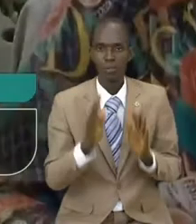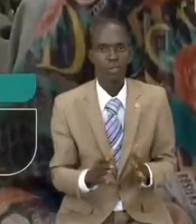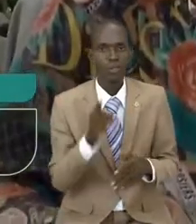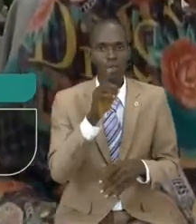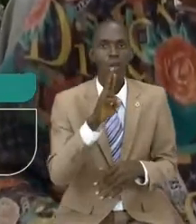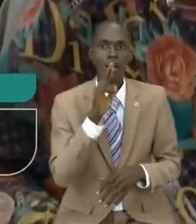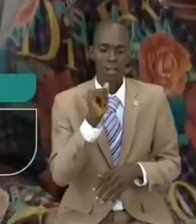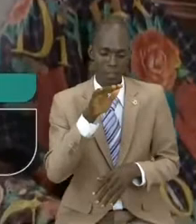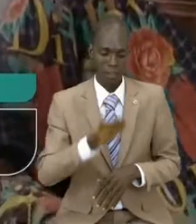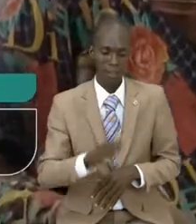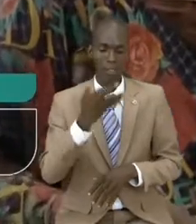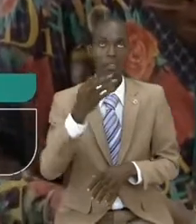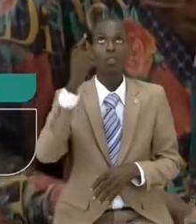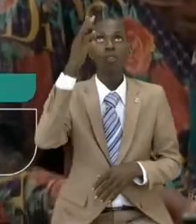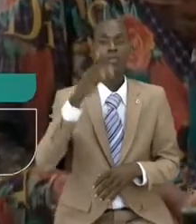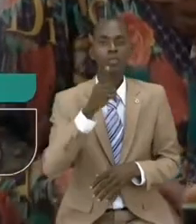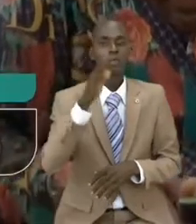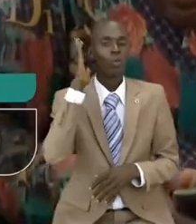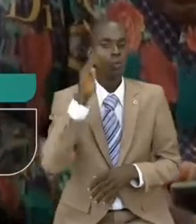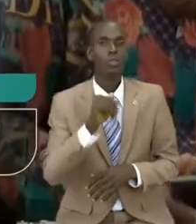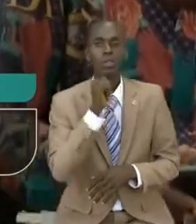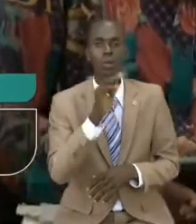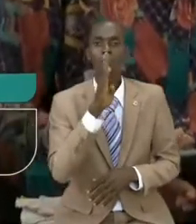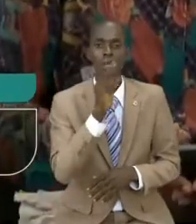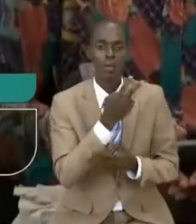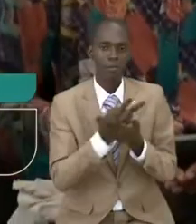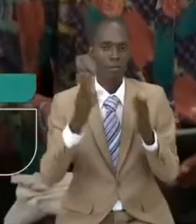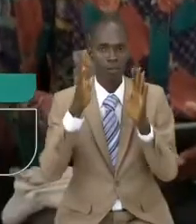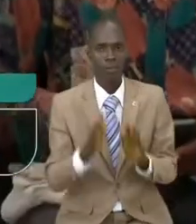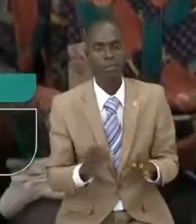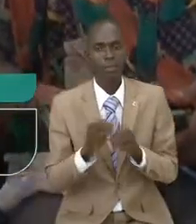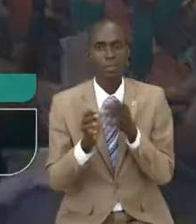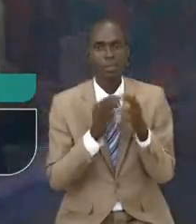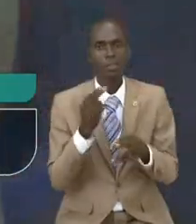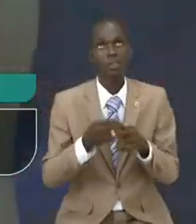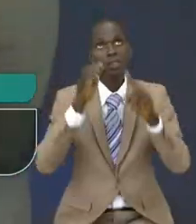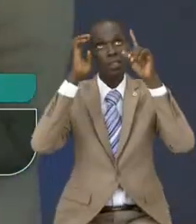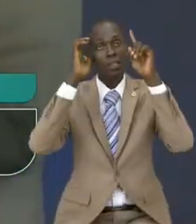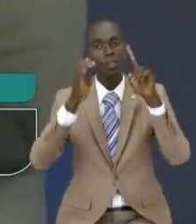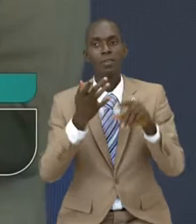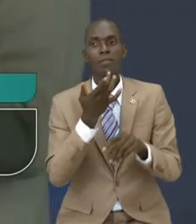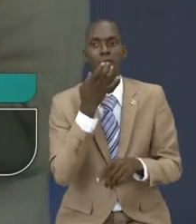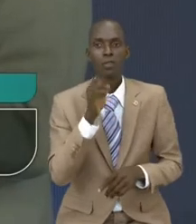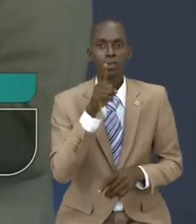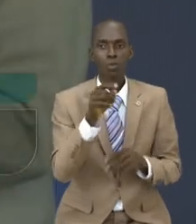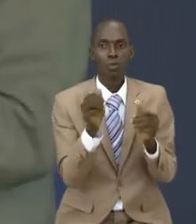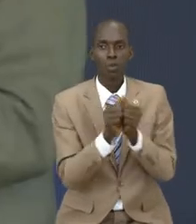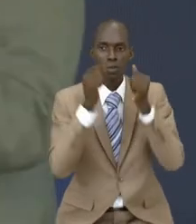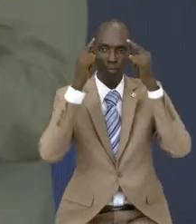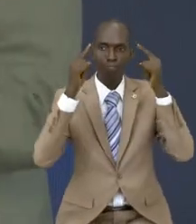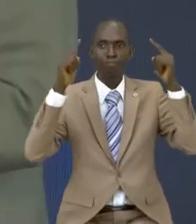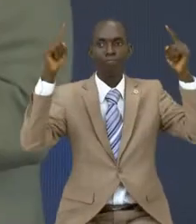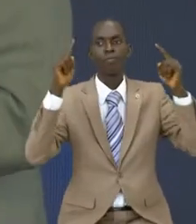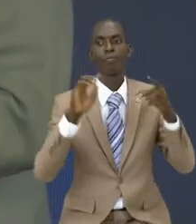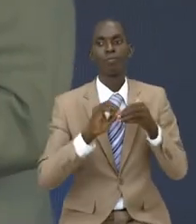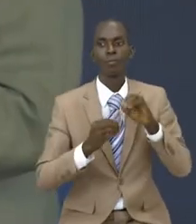of God, you will not be a failure. He favors you with success.